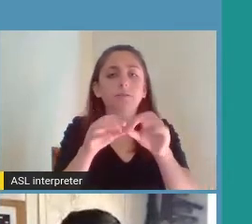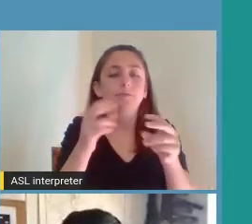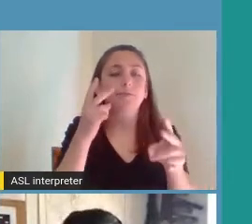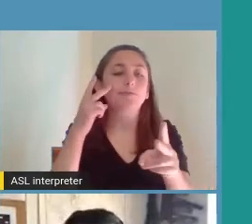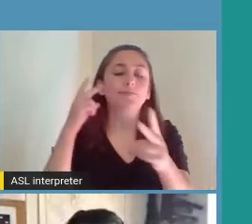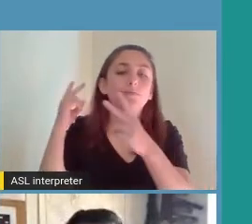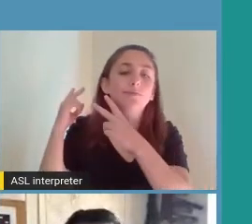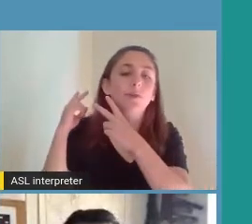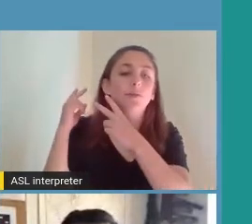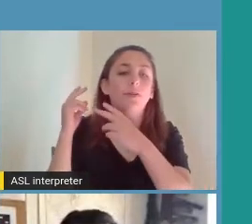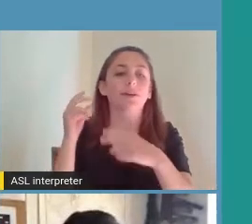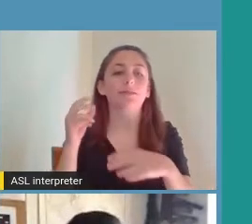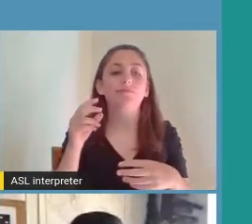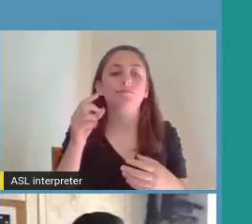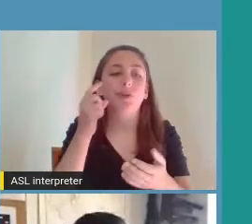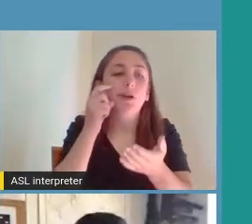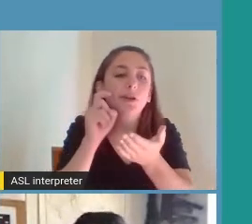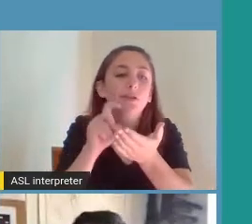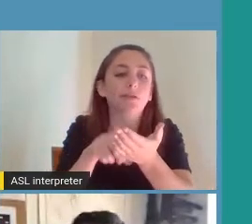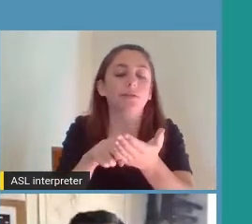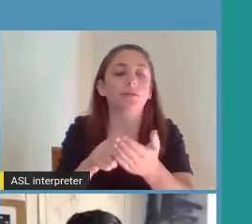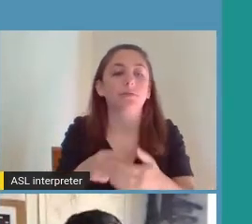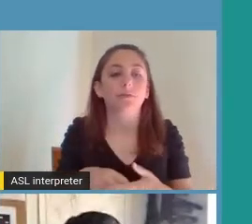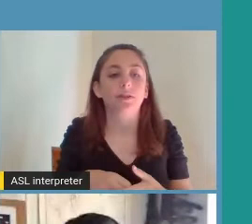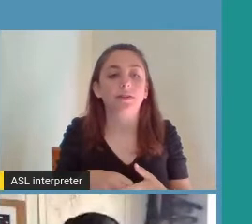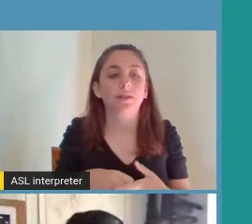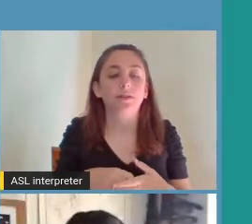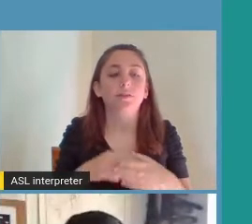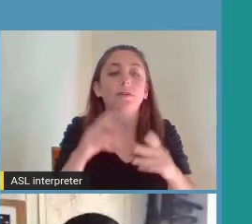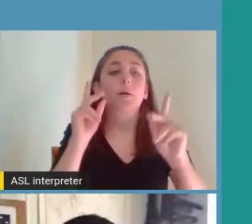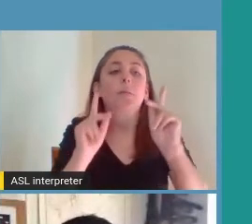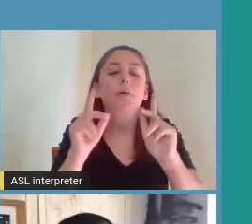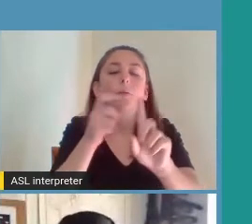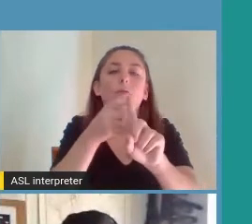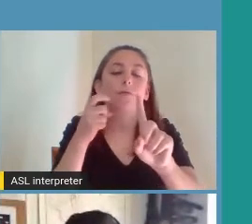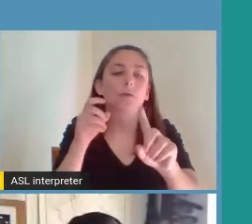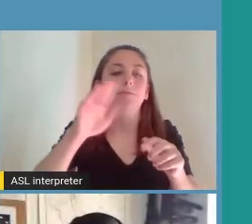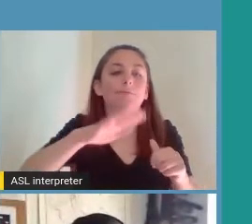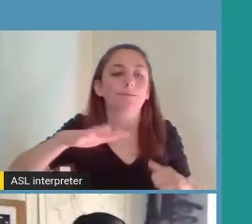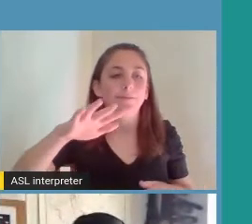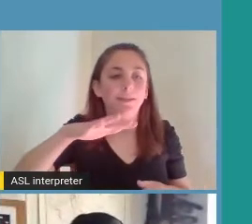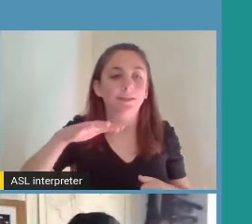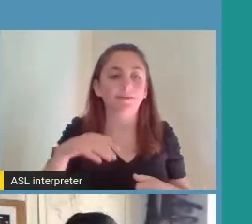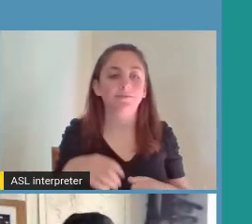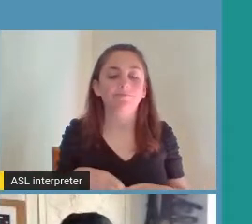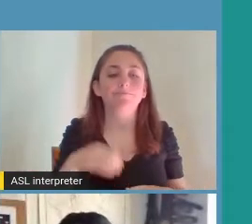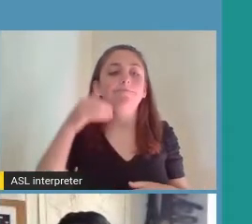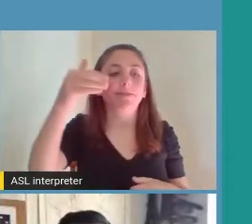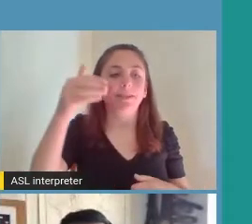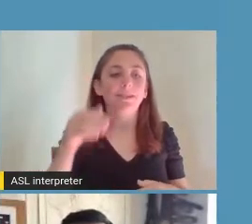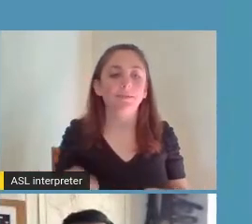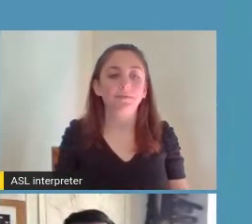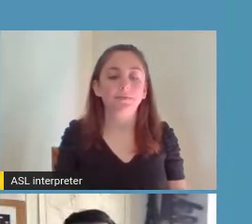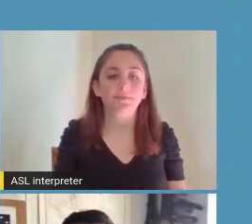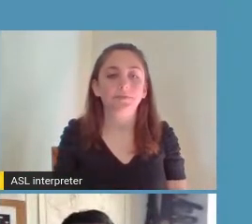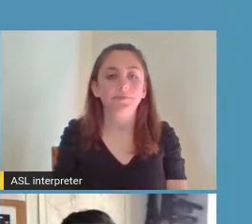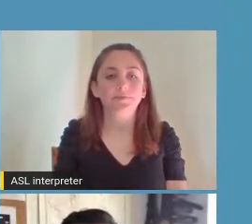land acknowledgement that reflected the people that are from this land. Next slide, please.